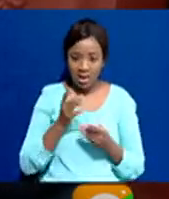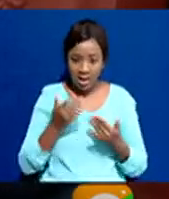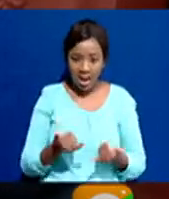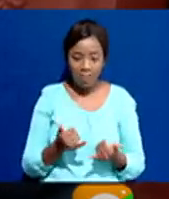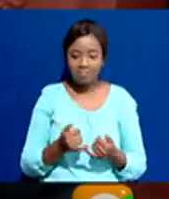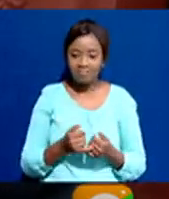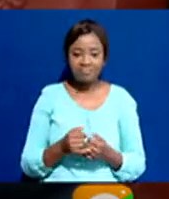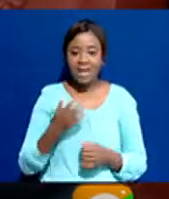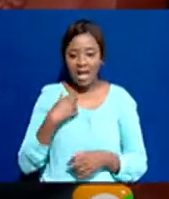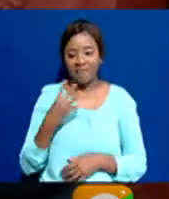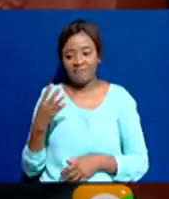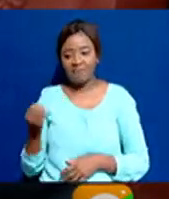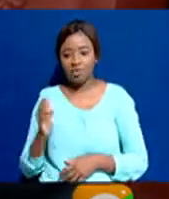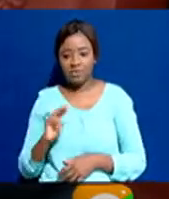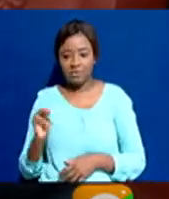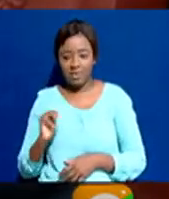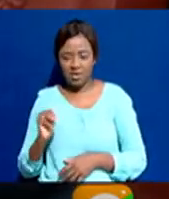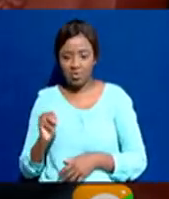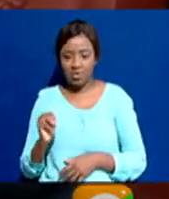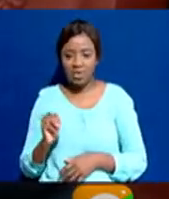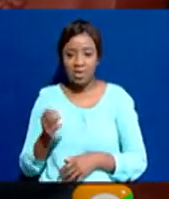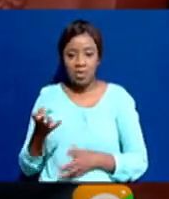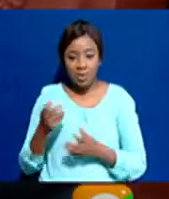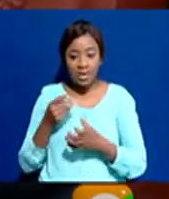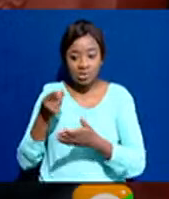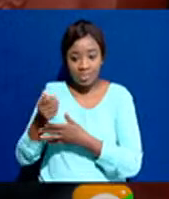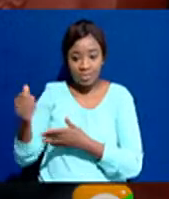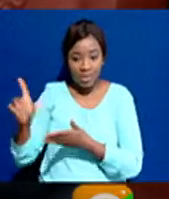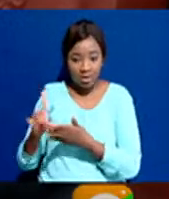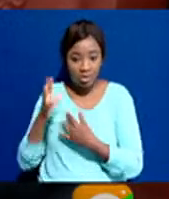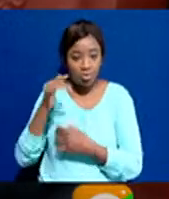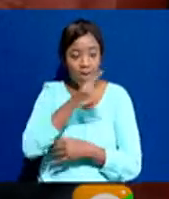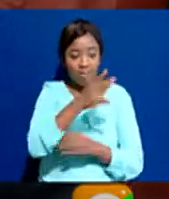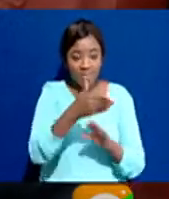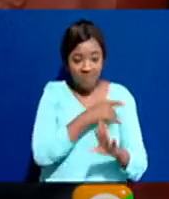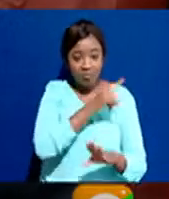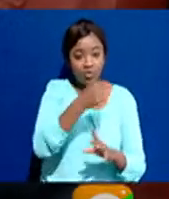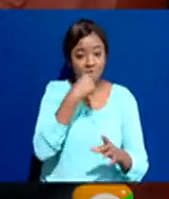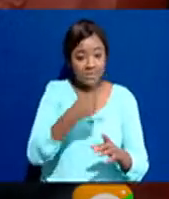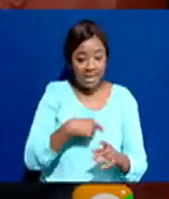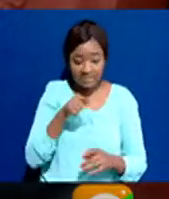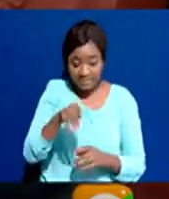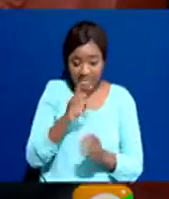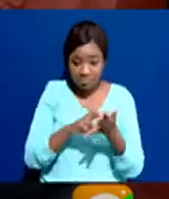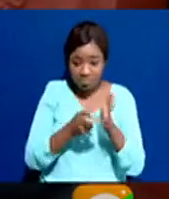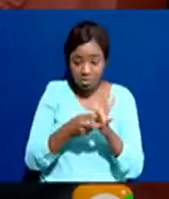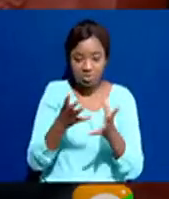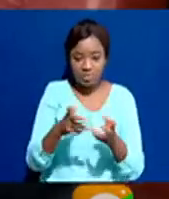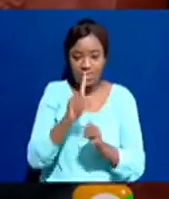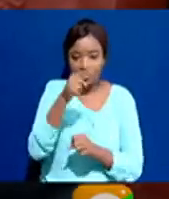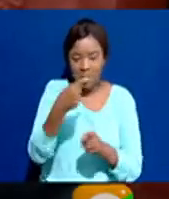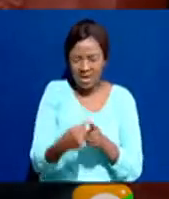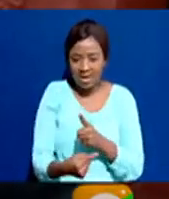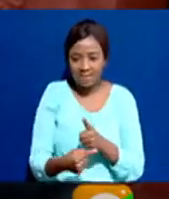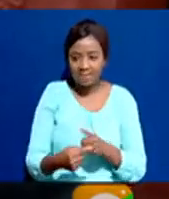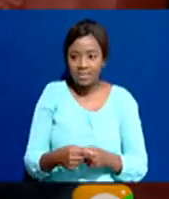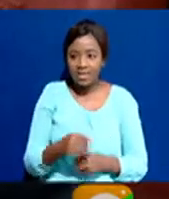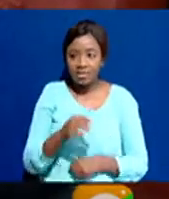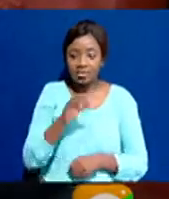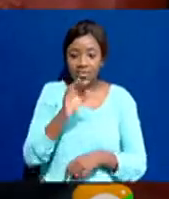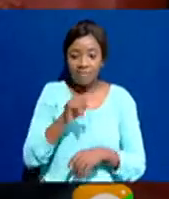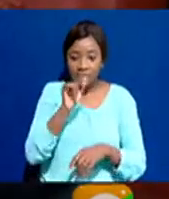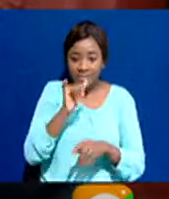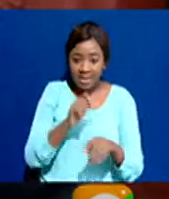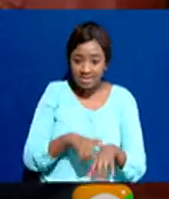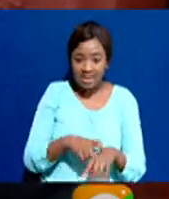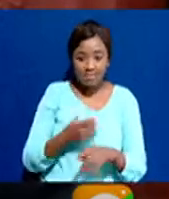have 40 million. We need to be able to pay debt because you've told us that the transmission line will take another year. During that time, we have costs,